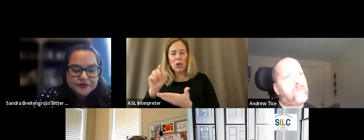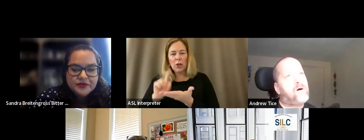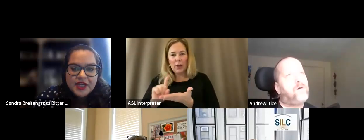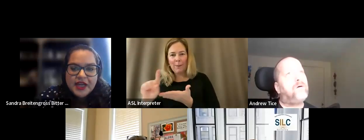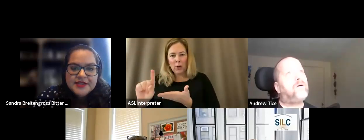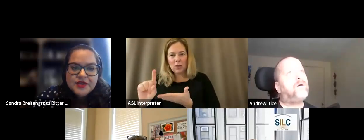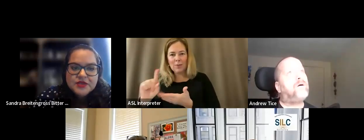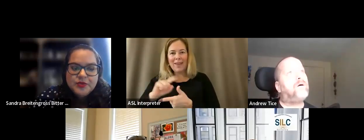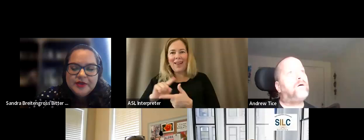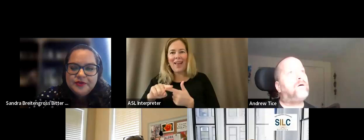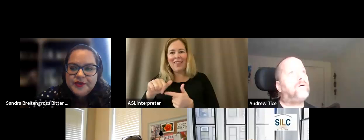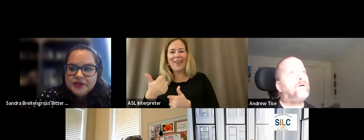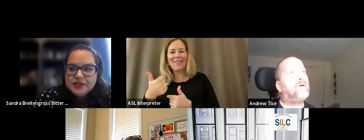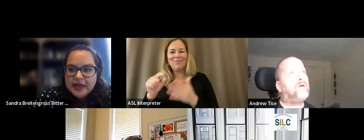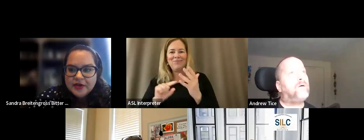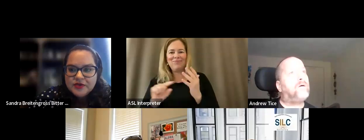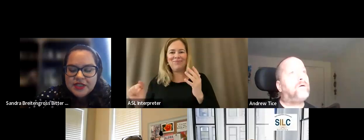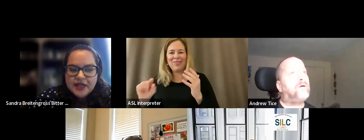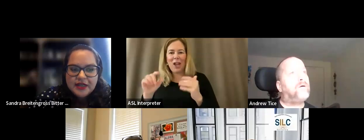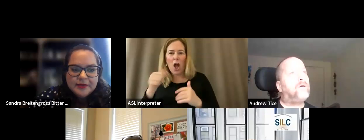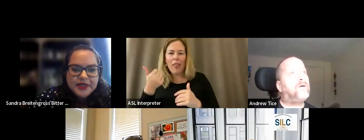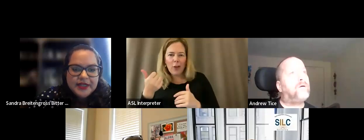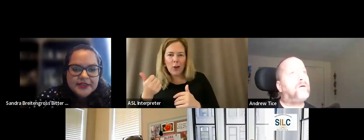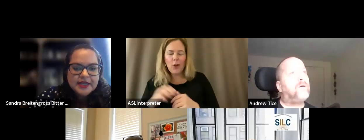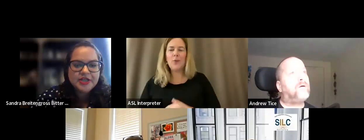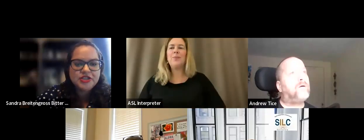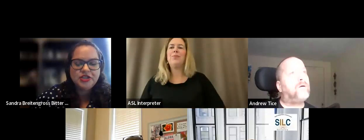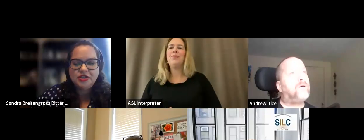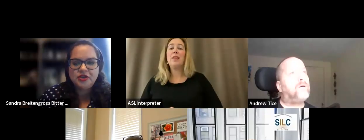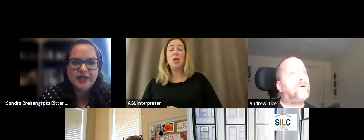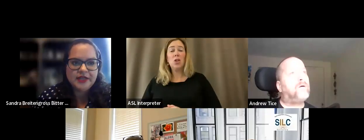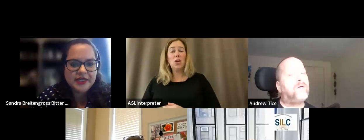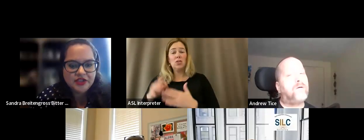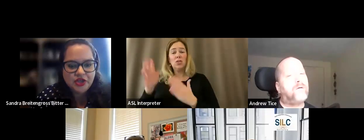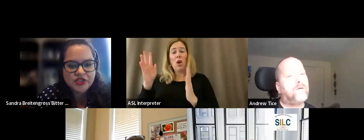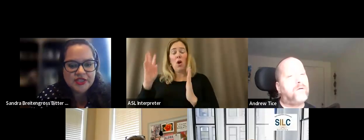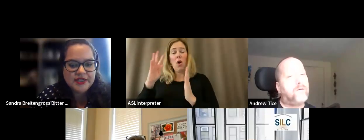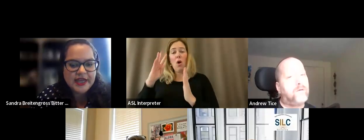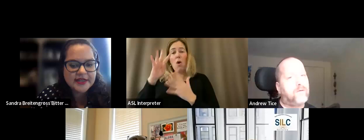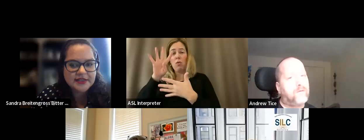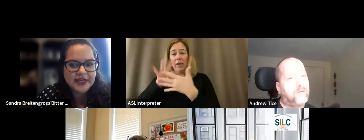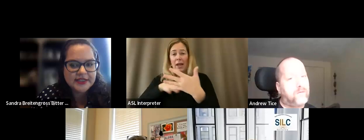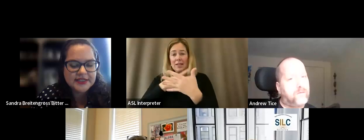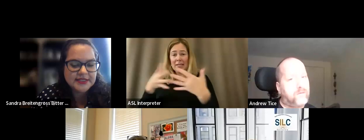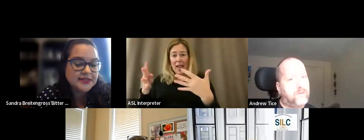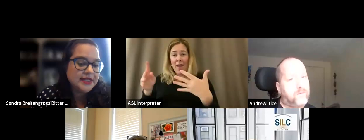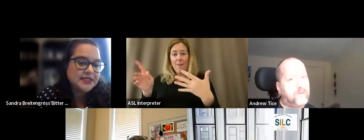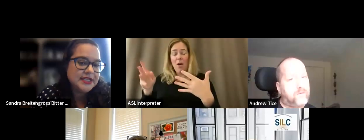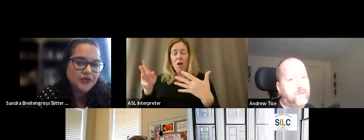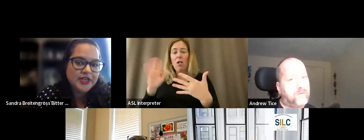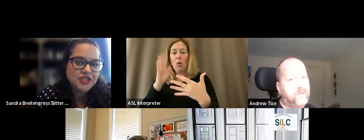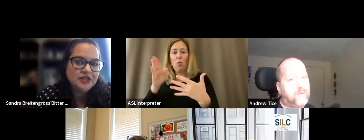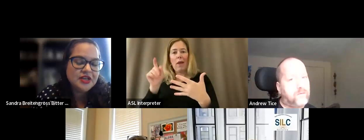other. And so this will be filled out, and I'm actually going to go ahead and go to the next slide because this